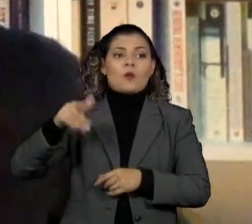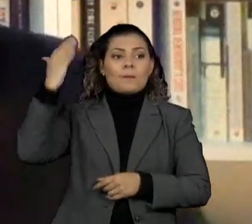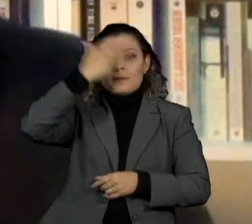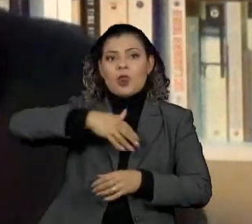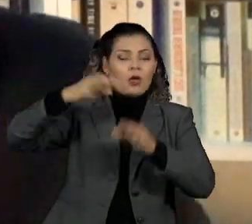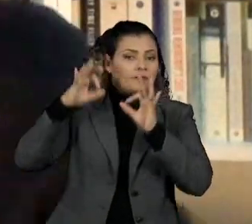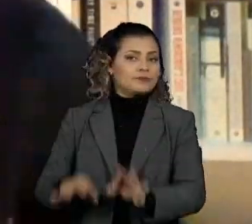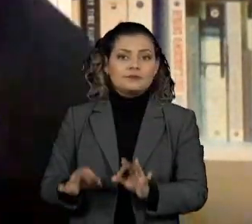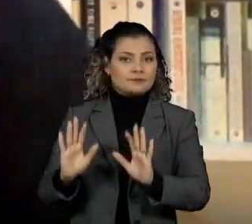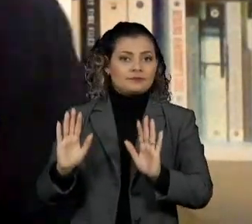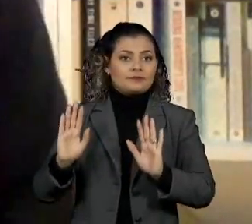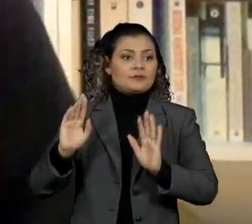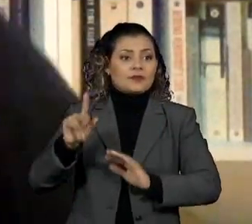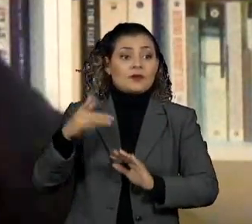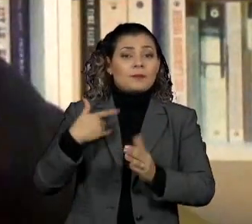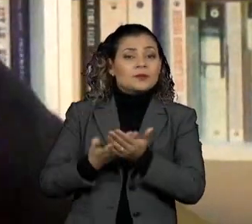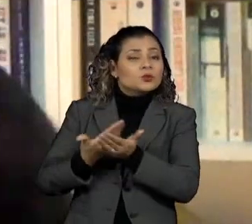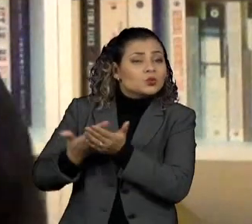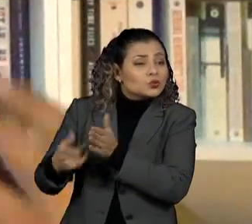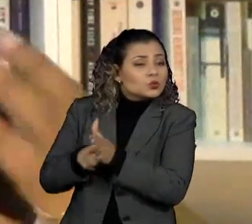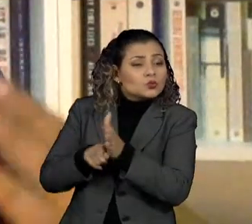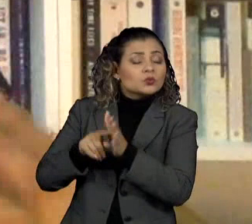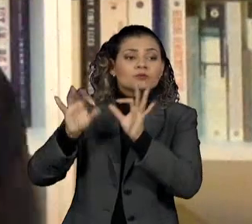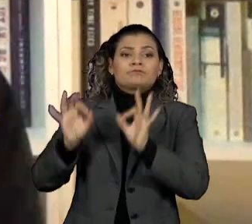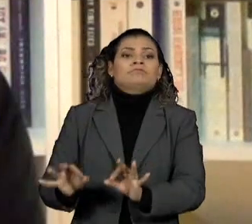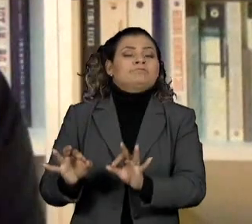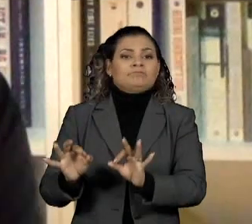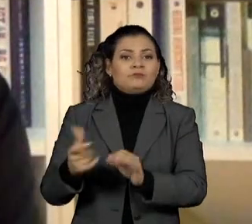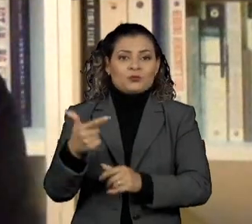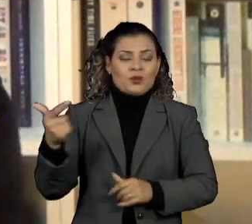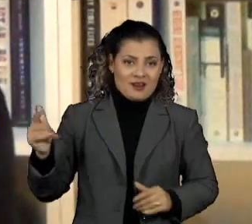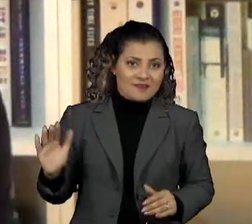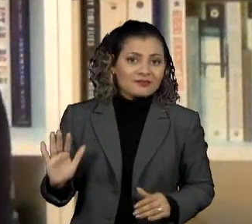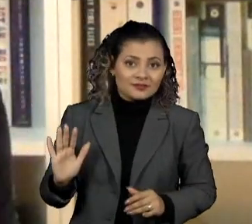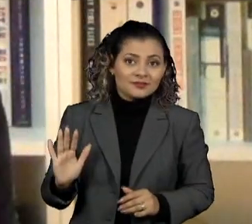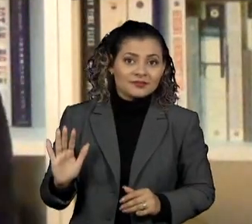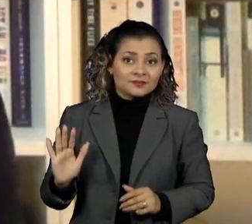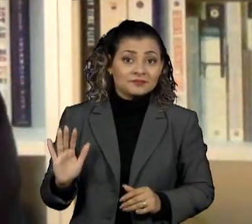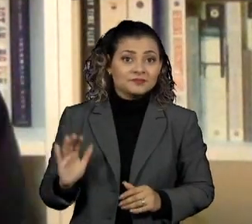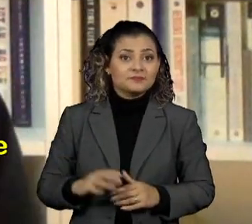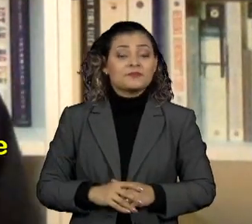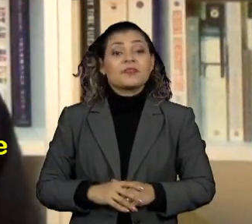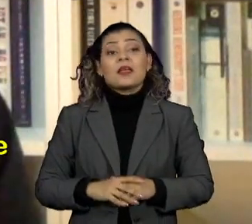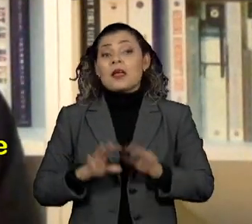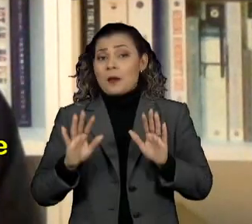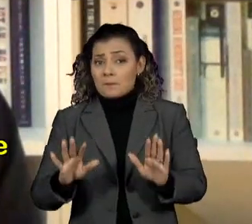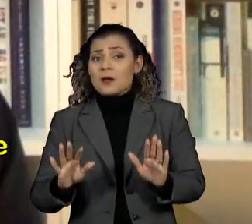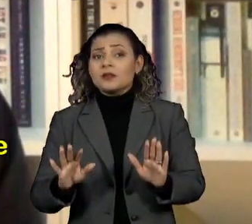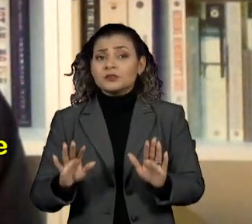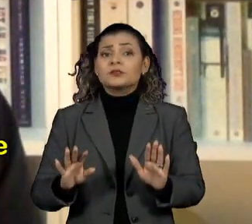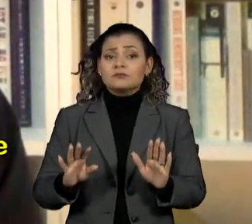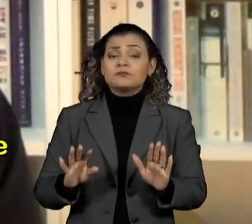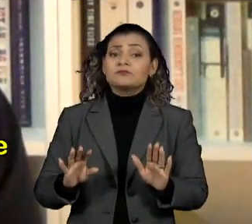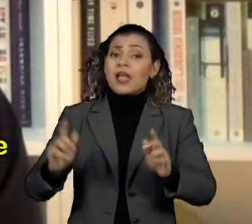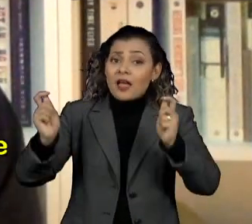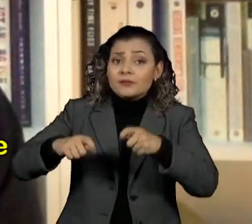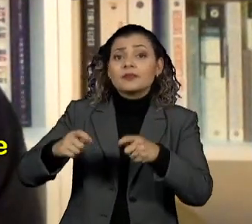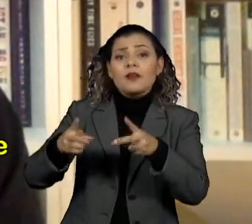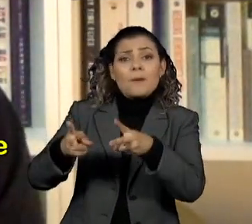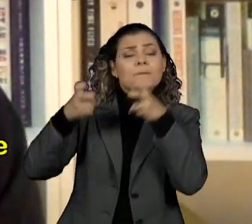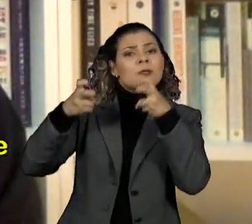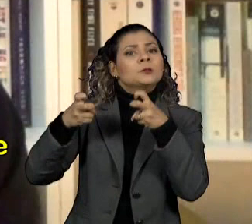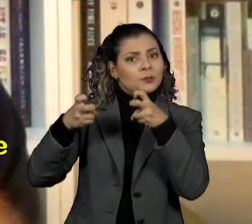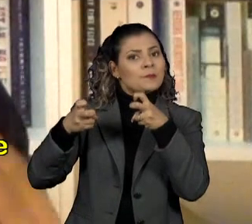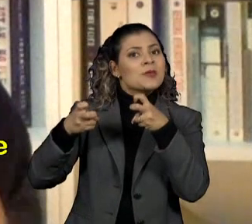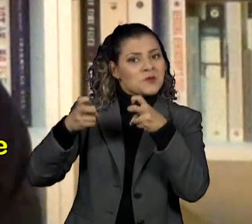don't have a kind of controlled study. But the evidence, if